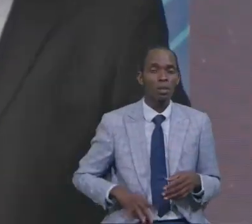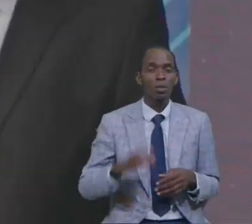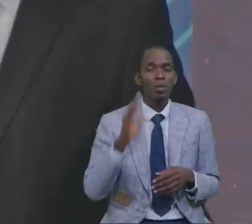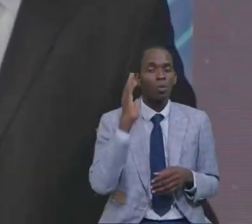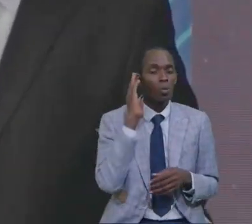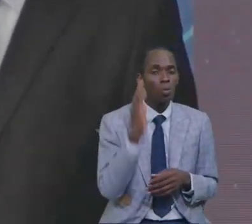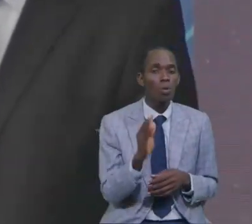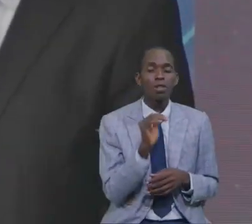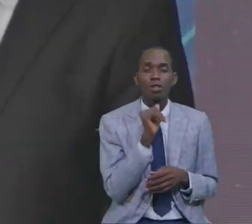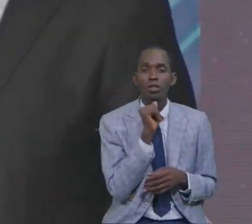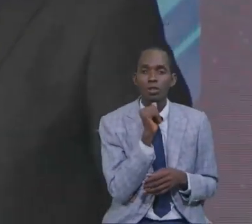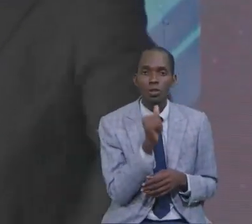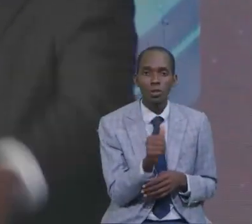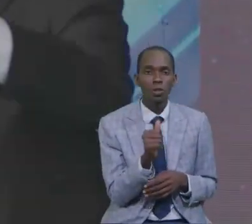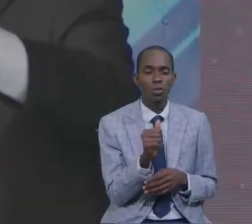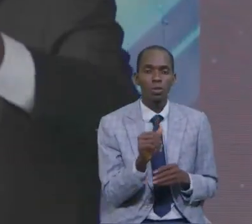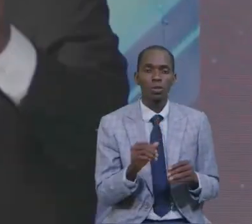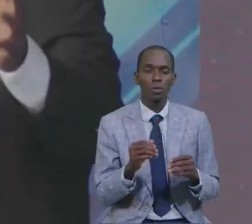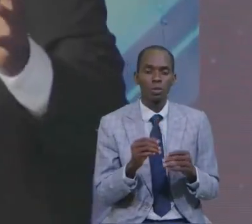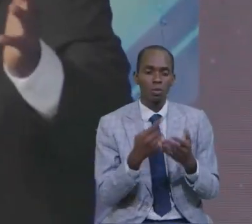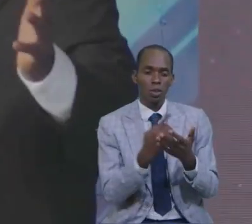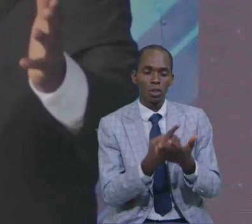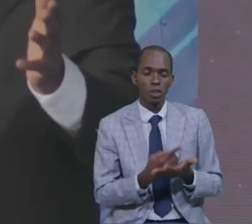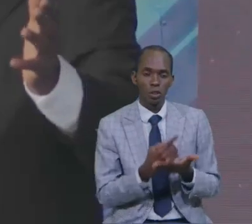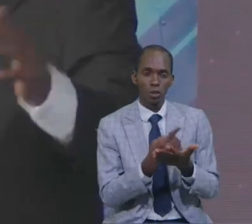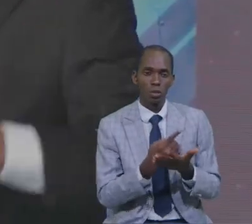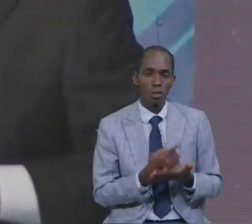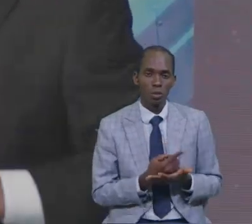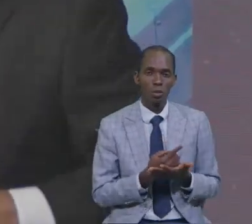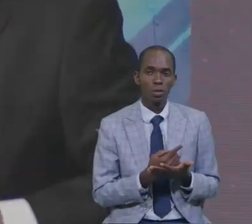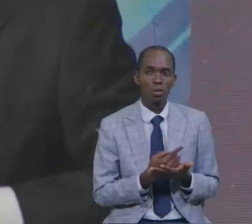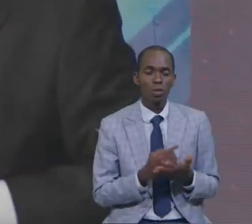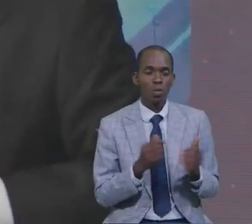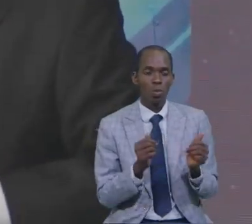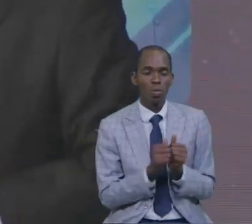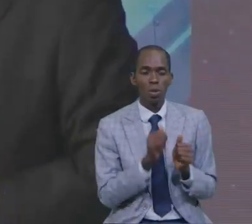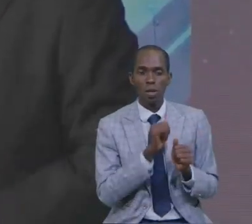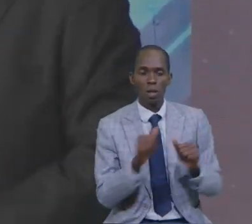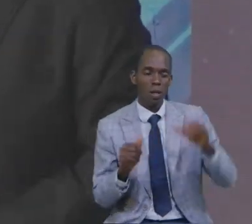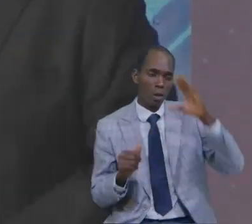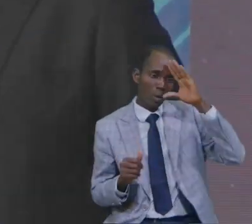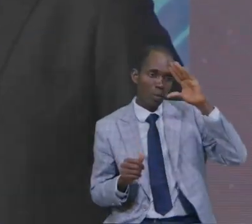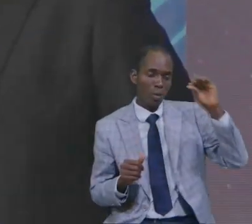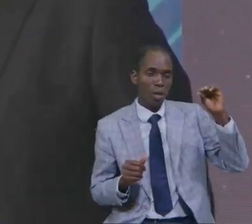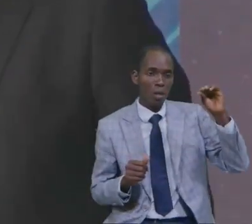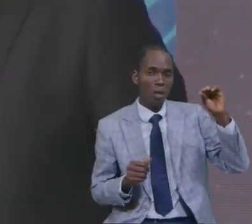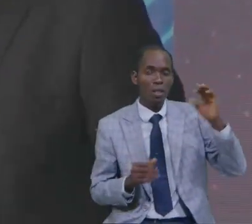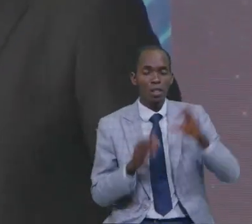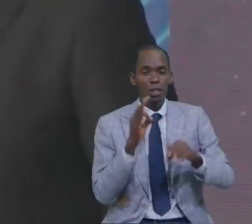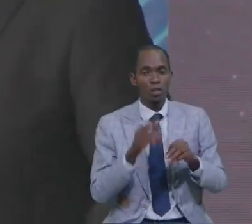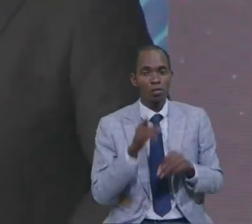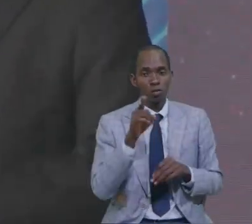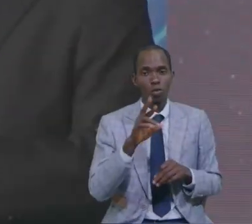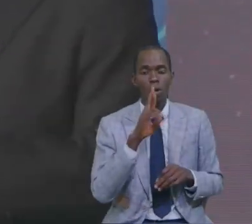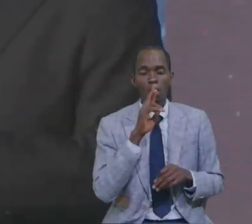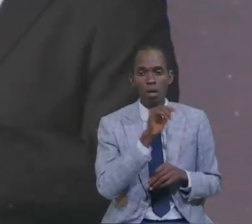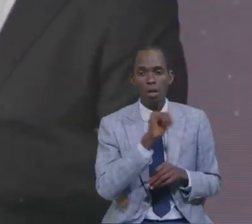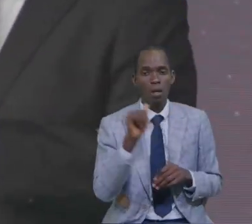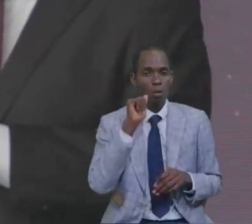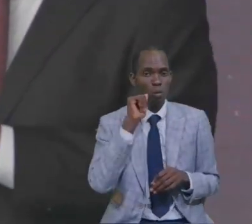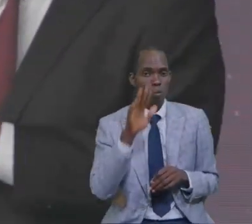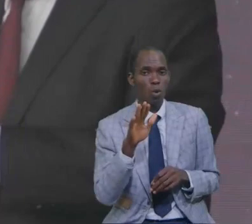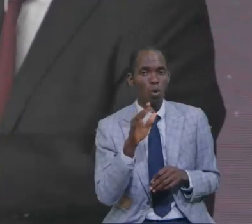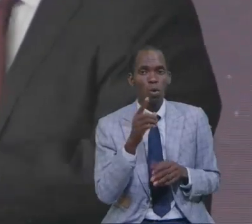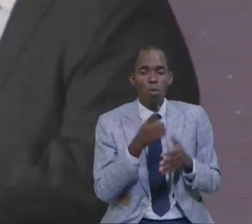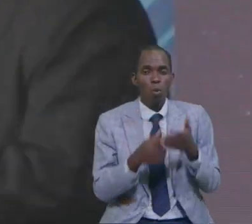you're a woman, whatever Christ will not discuss with them, you will not discuss